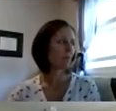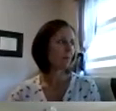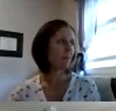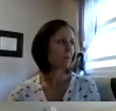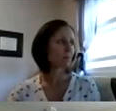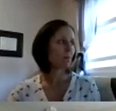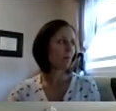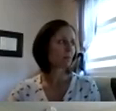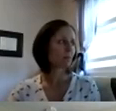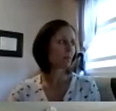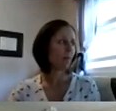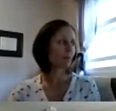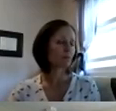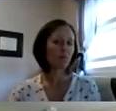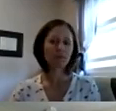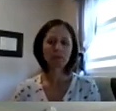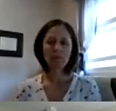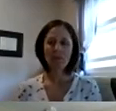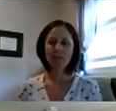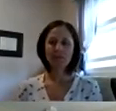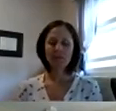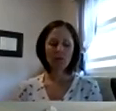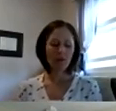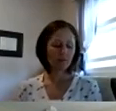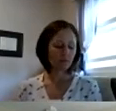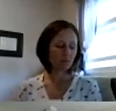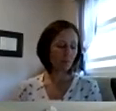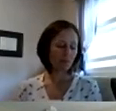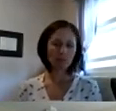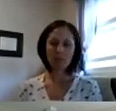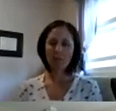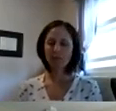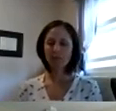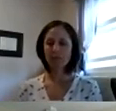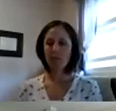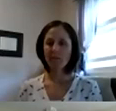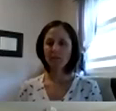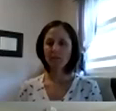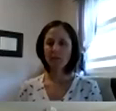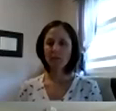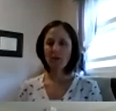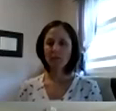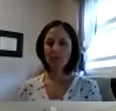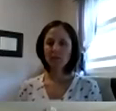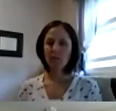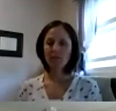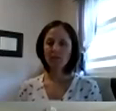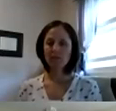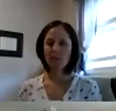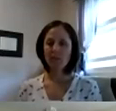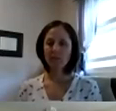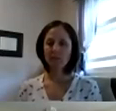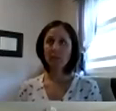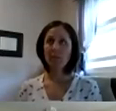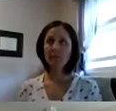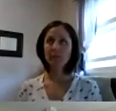for them and the communities that they serve as a whole. So the residencies for recovery will